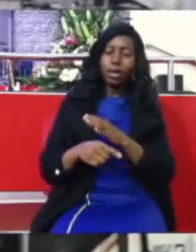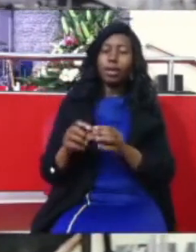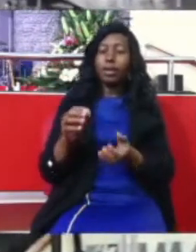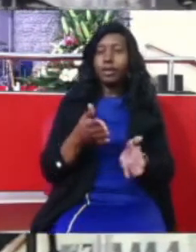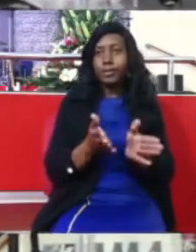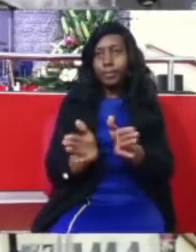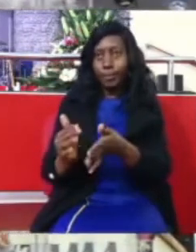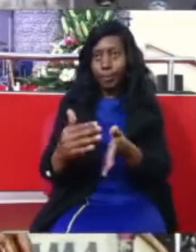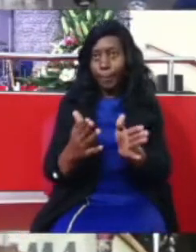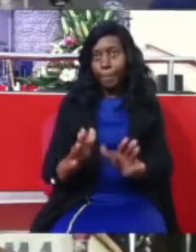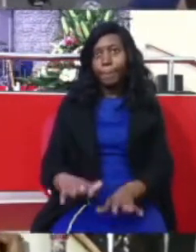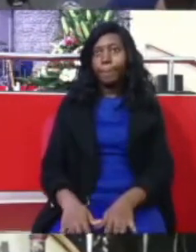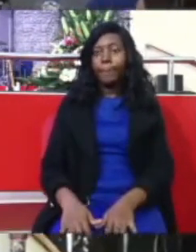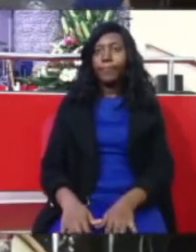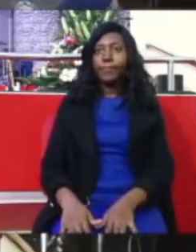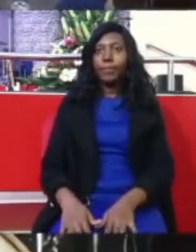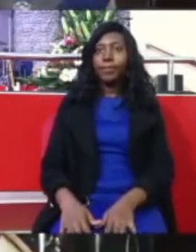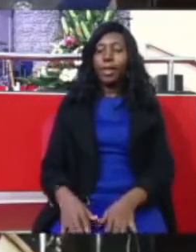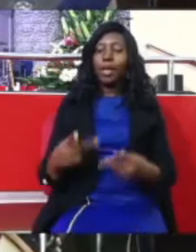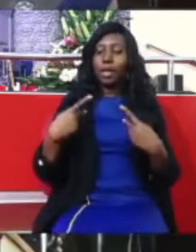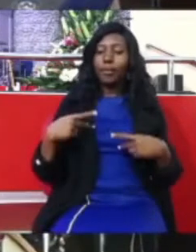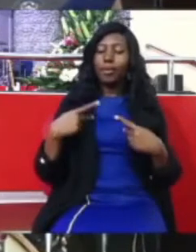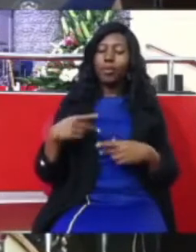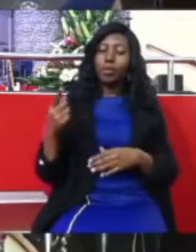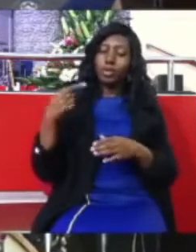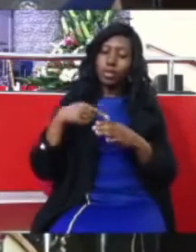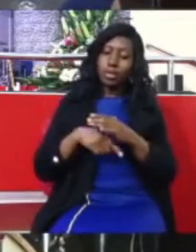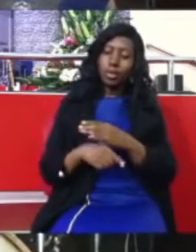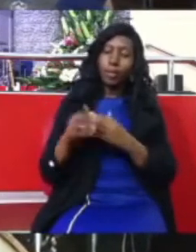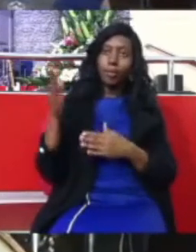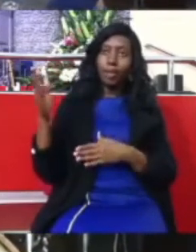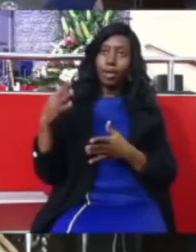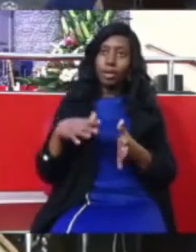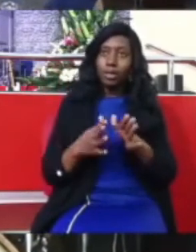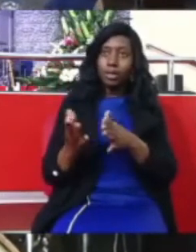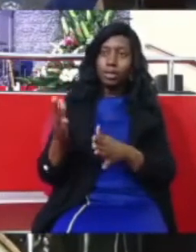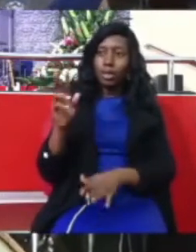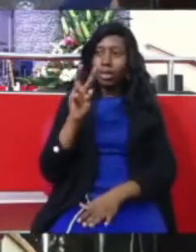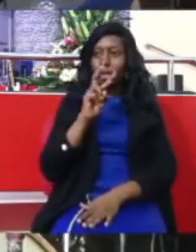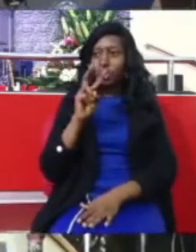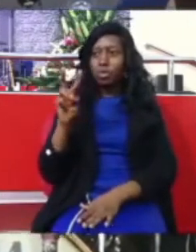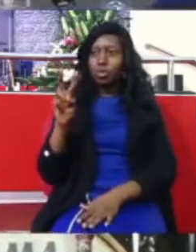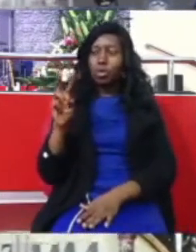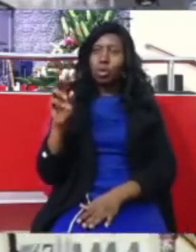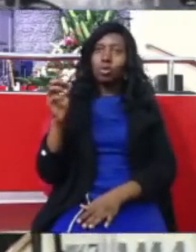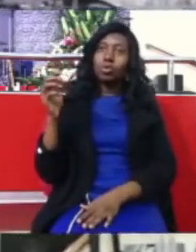8 legs. But those people who went out, part of us, the pastoral, we discovered there is a spider with